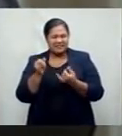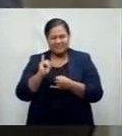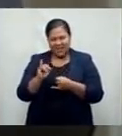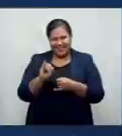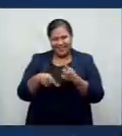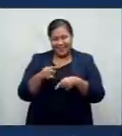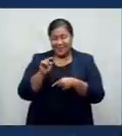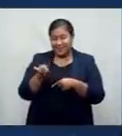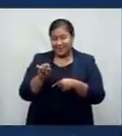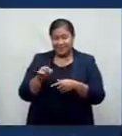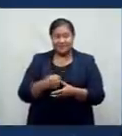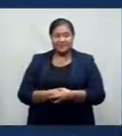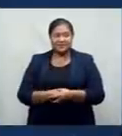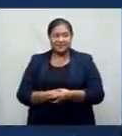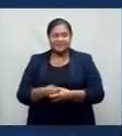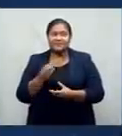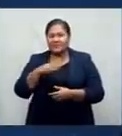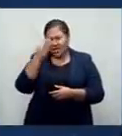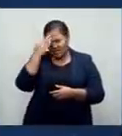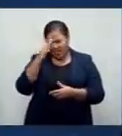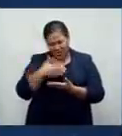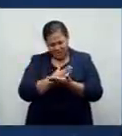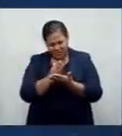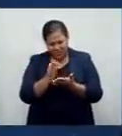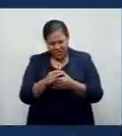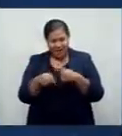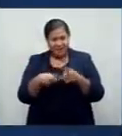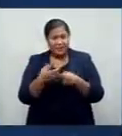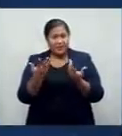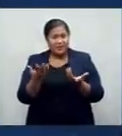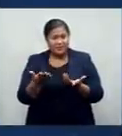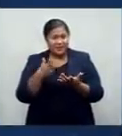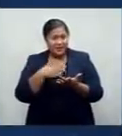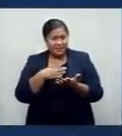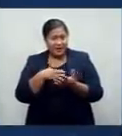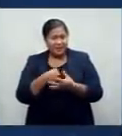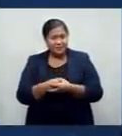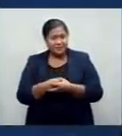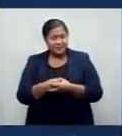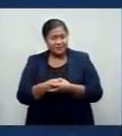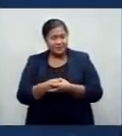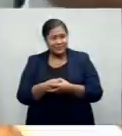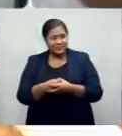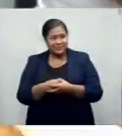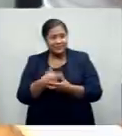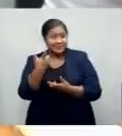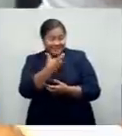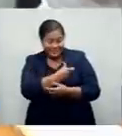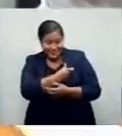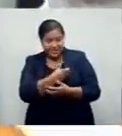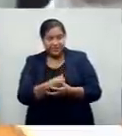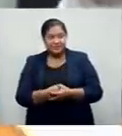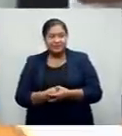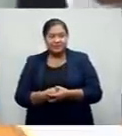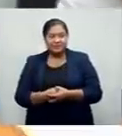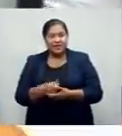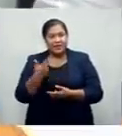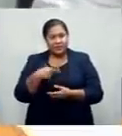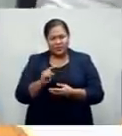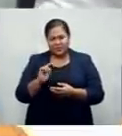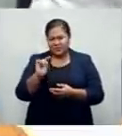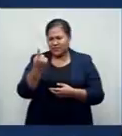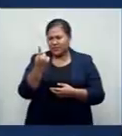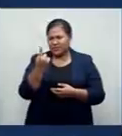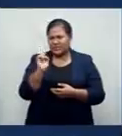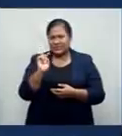jab, I thought that I should have a little bit of like a pinch in my left shoulder where, they put a jab. But the second one,